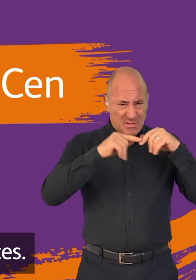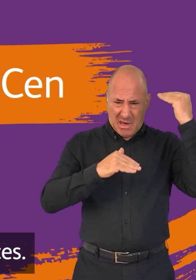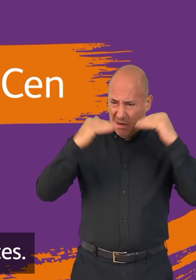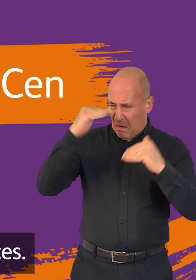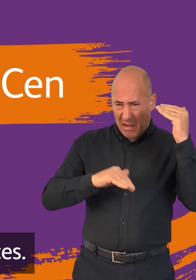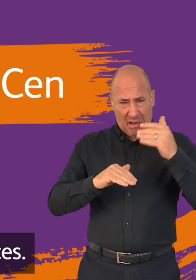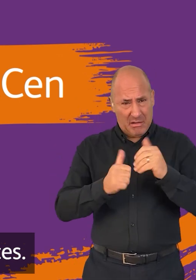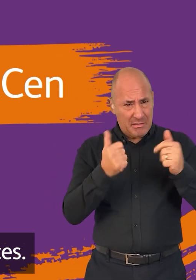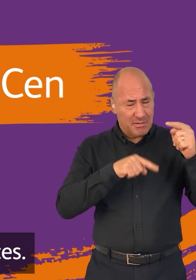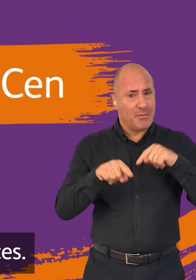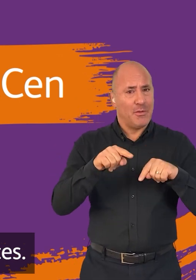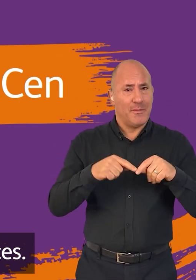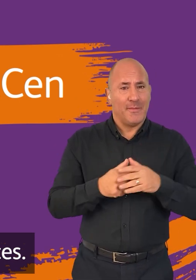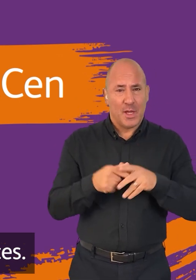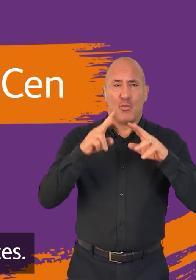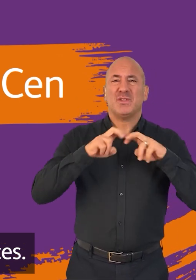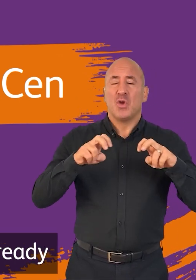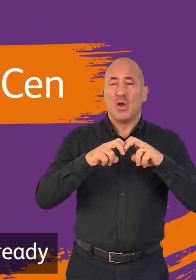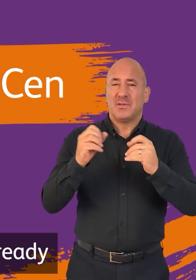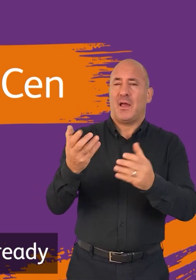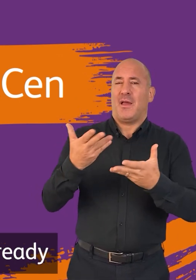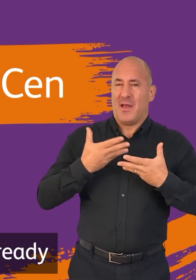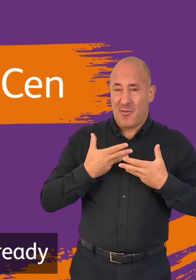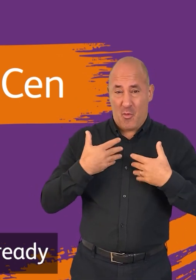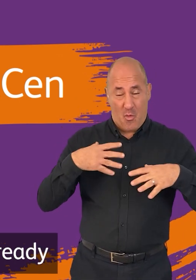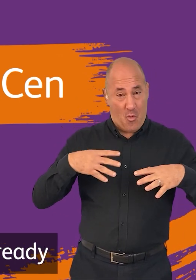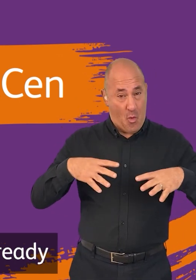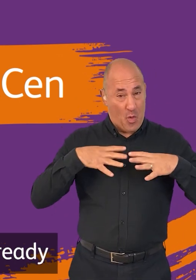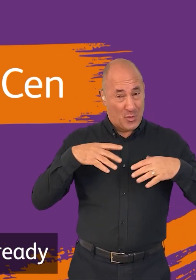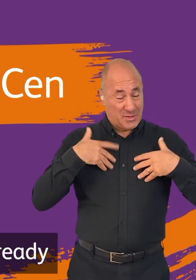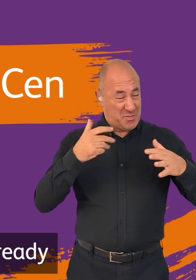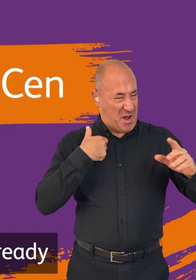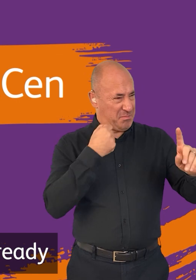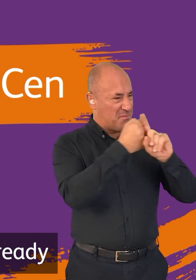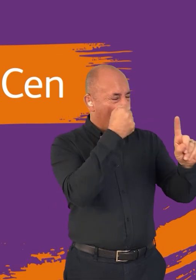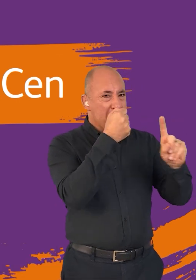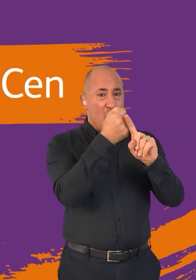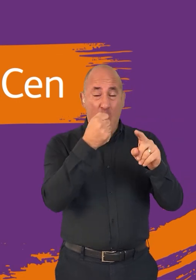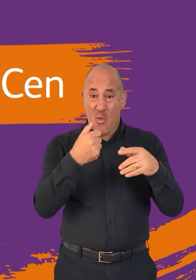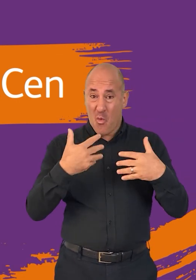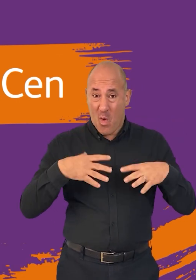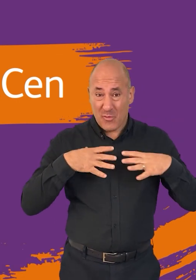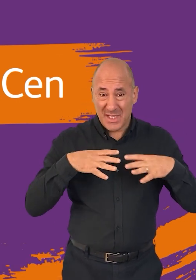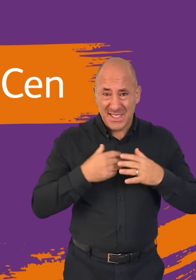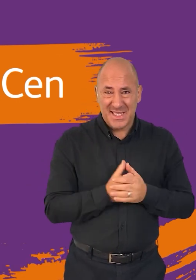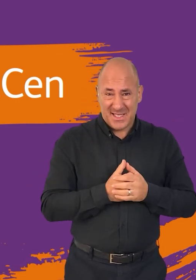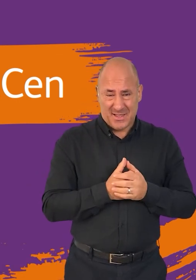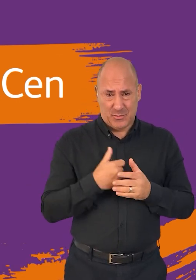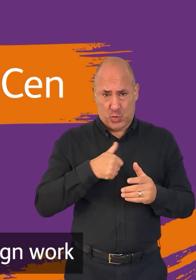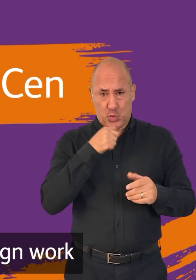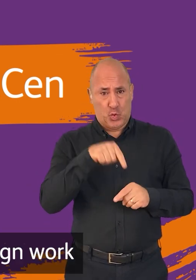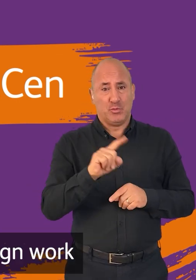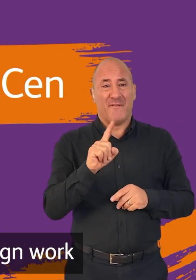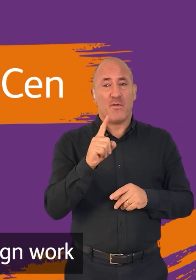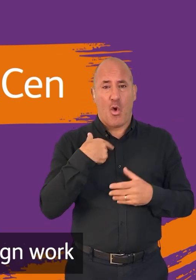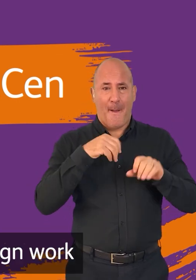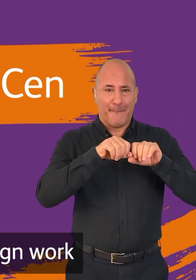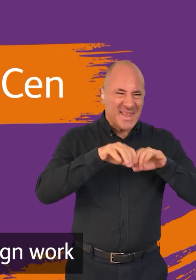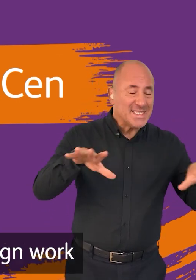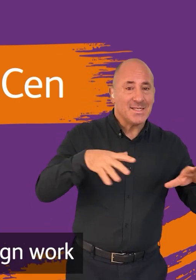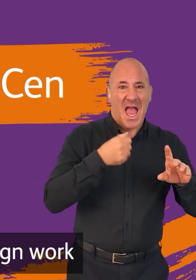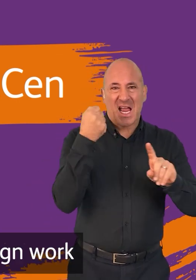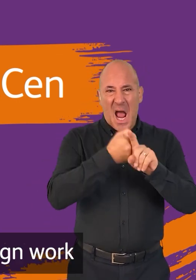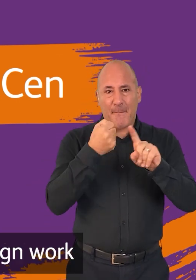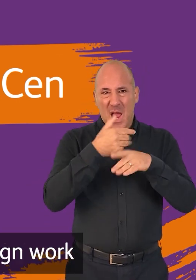projections and geographical differences. The research they've delivered is already having significant impact. It's forming the basis